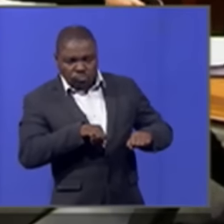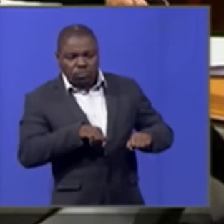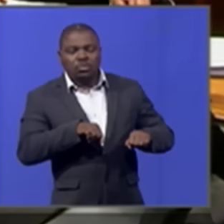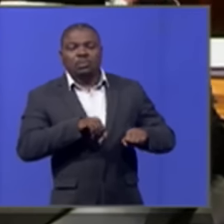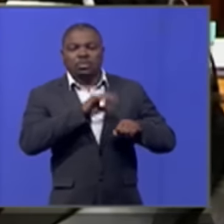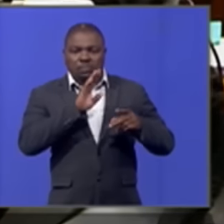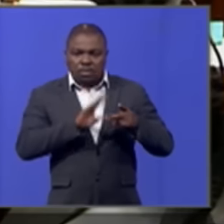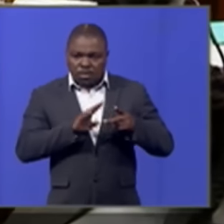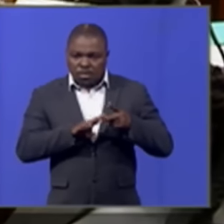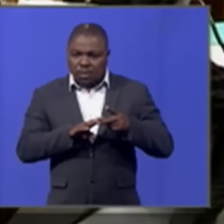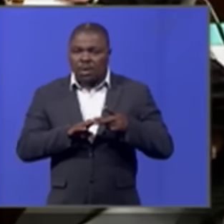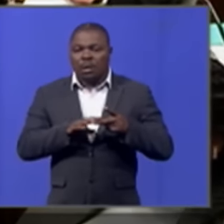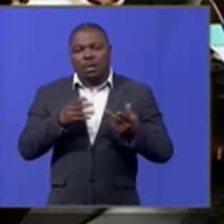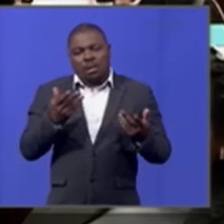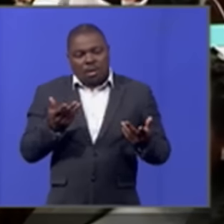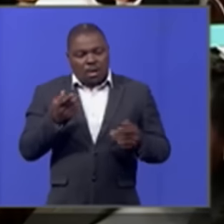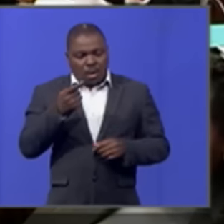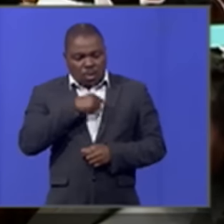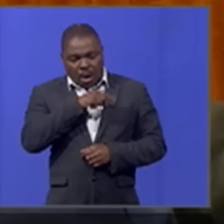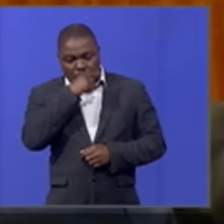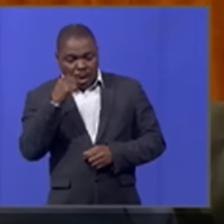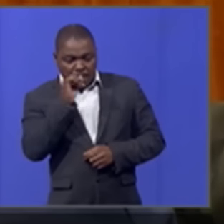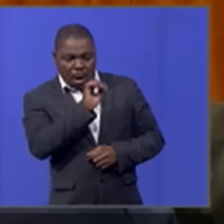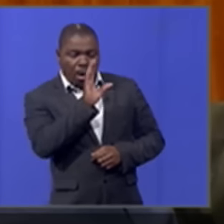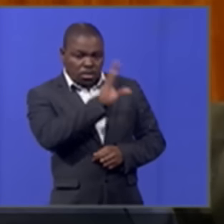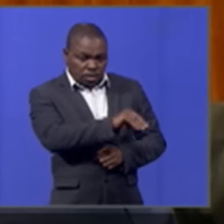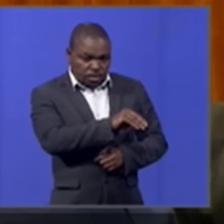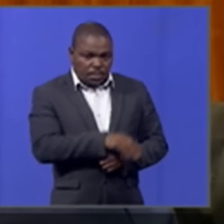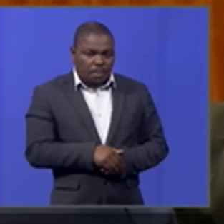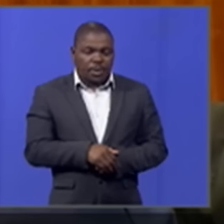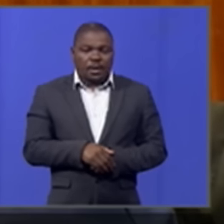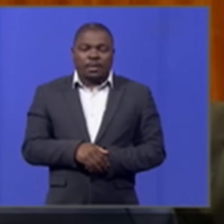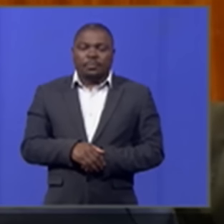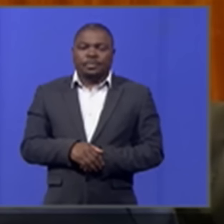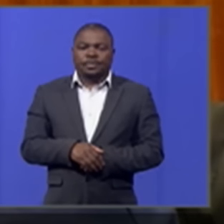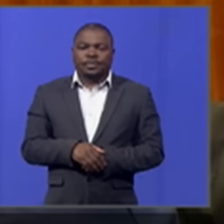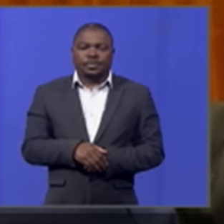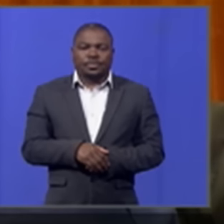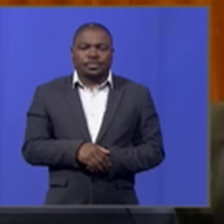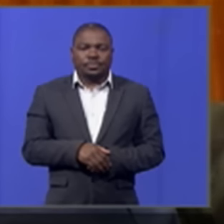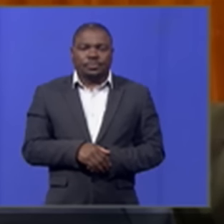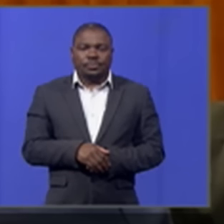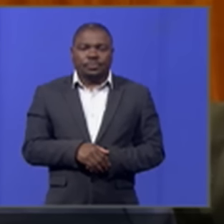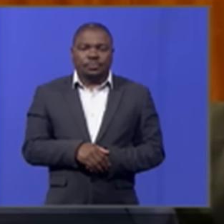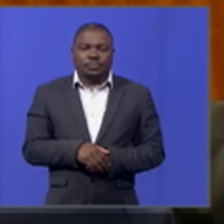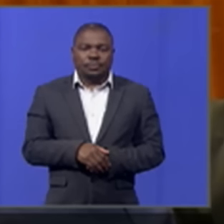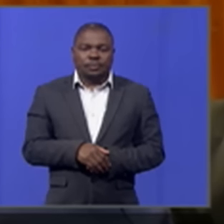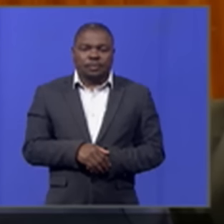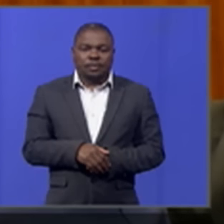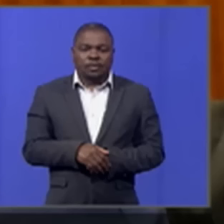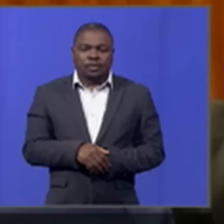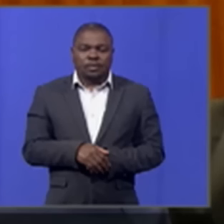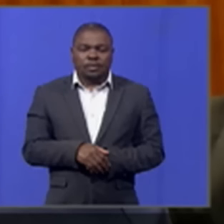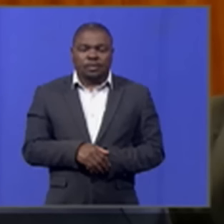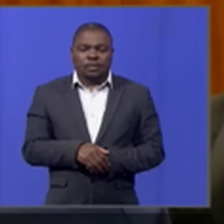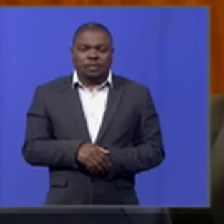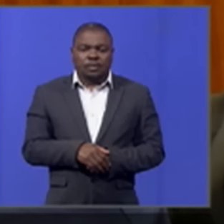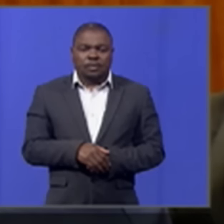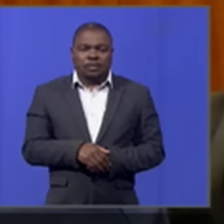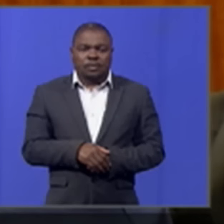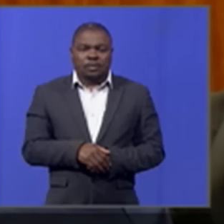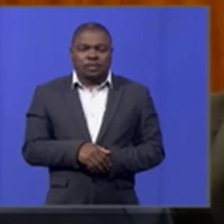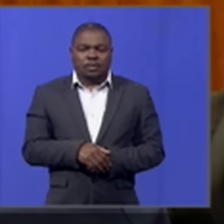amagama. he asked for their names. Umsolwa number 1 was